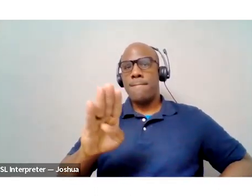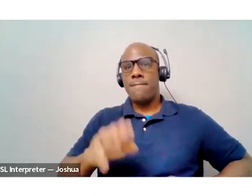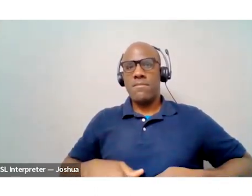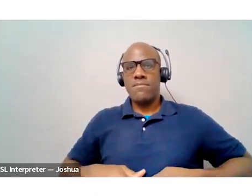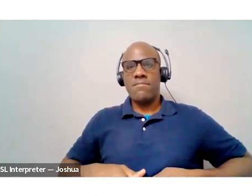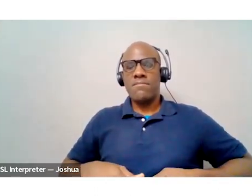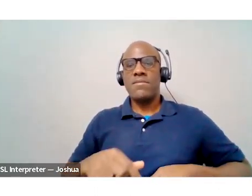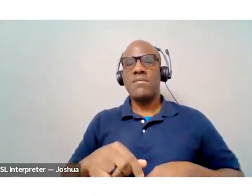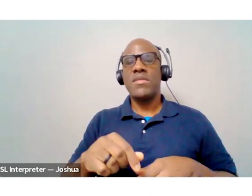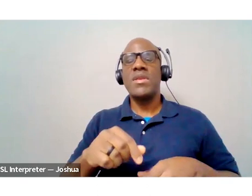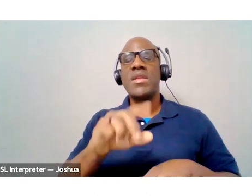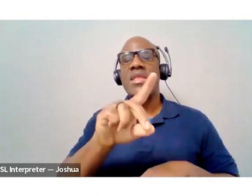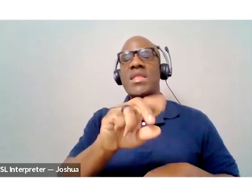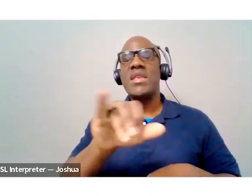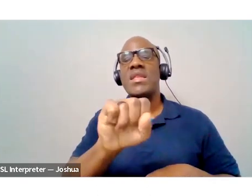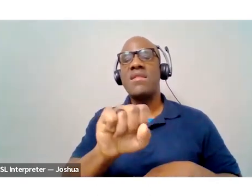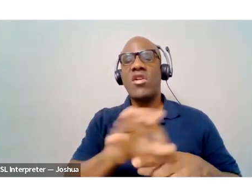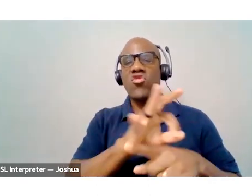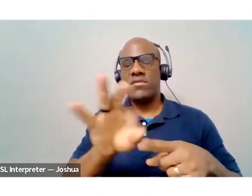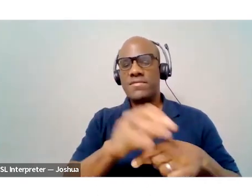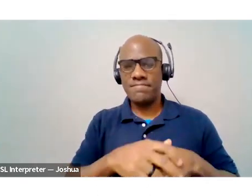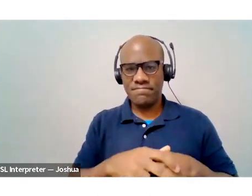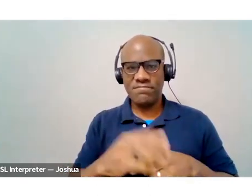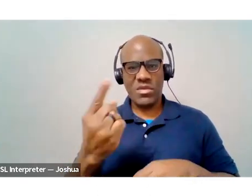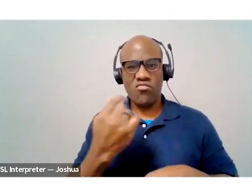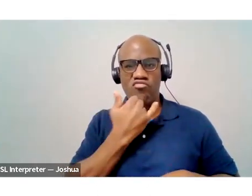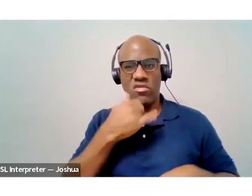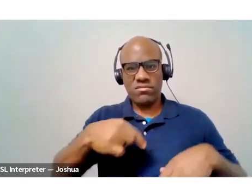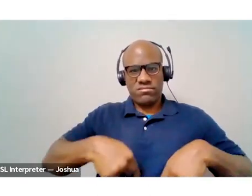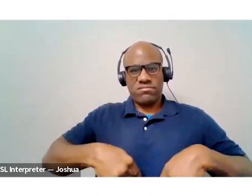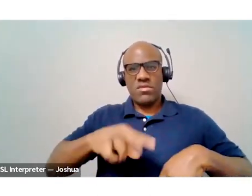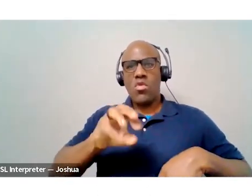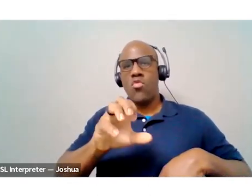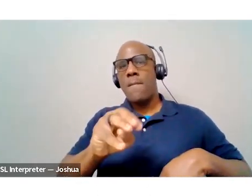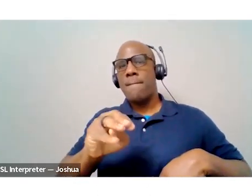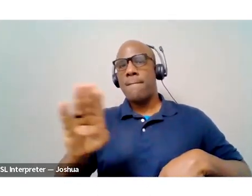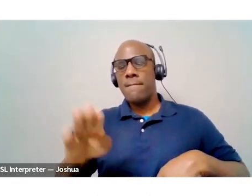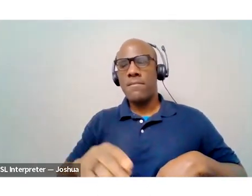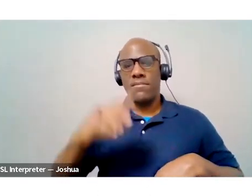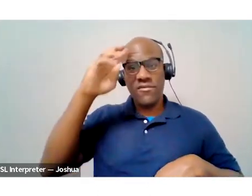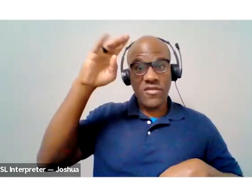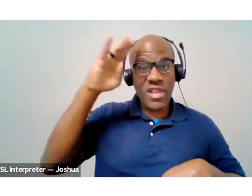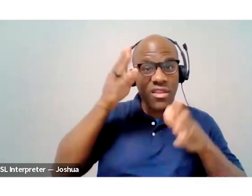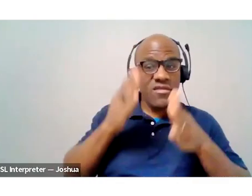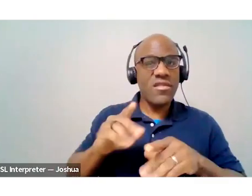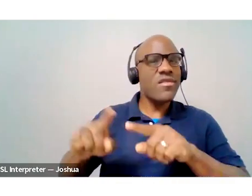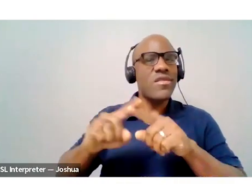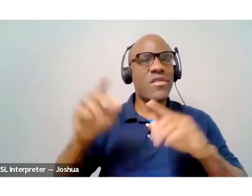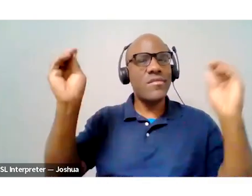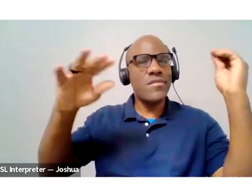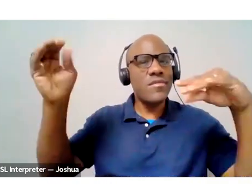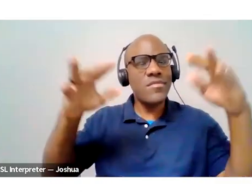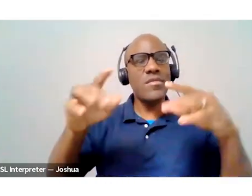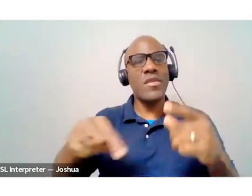and Plato. Again, you can watch this video. Even Hippocrates had a contribution to make about hysteria, how the womb would